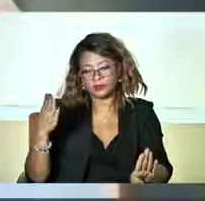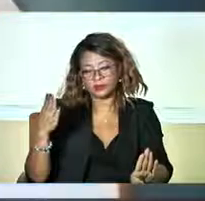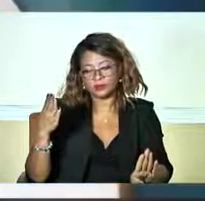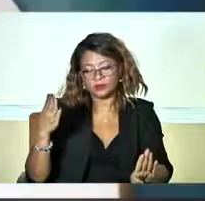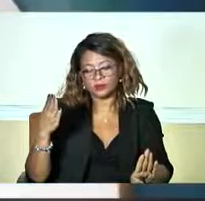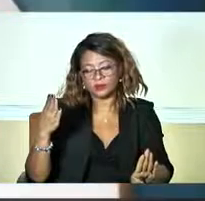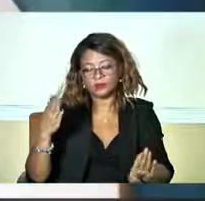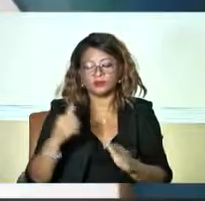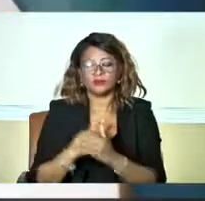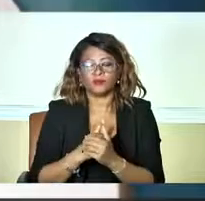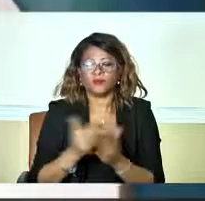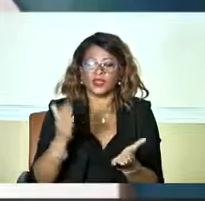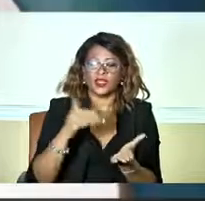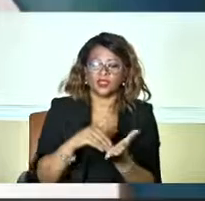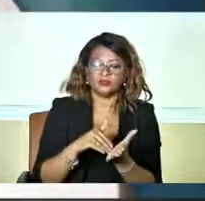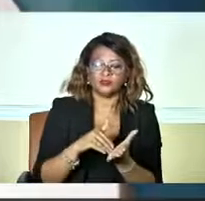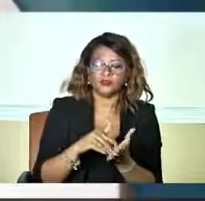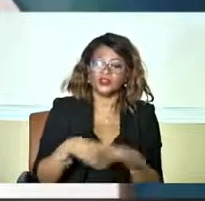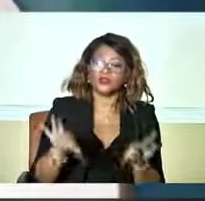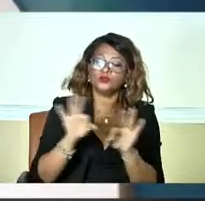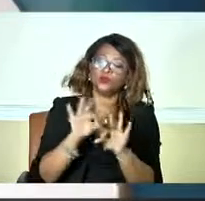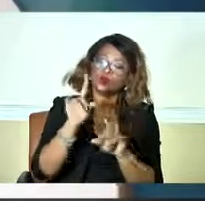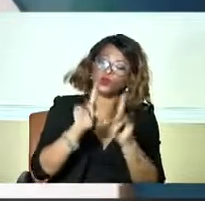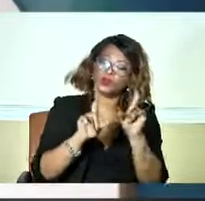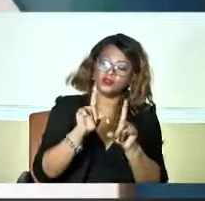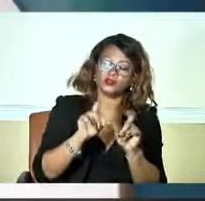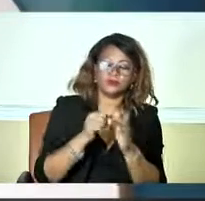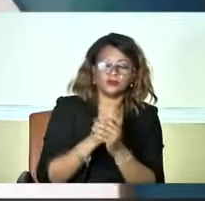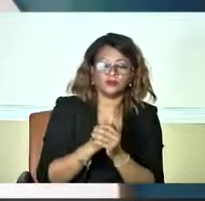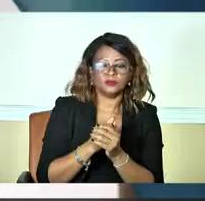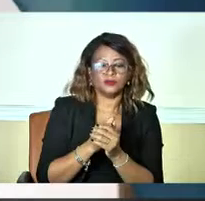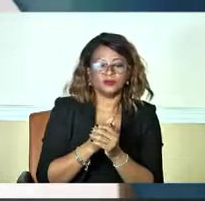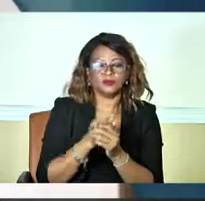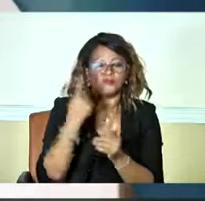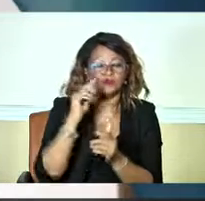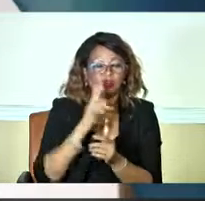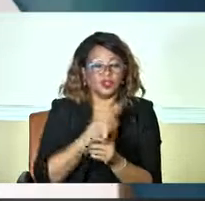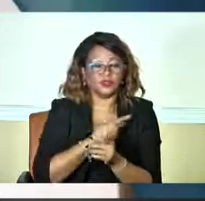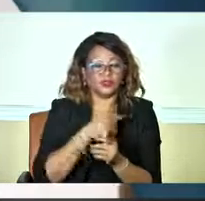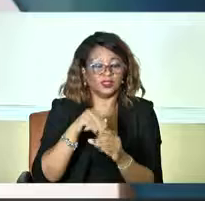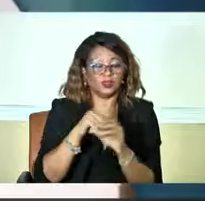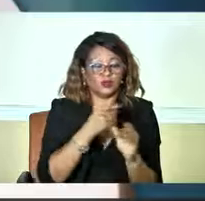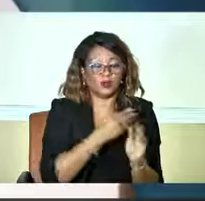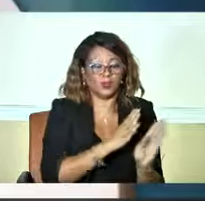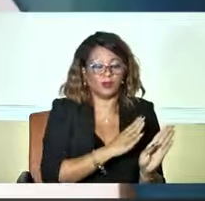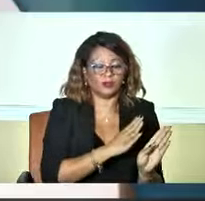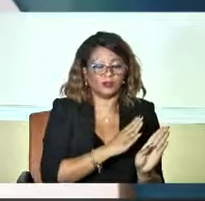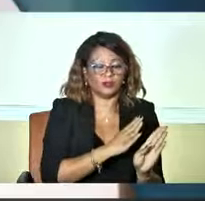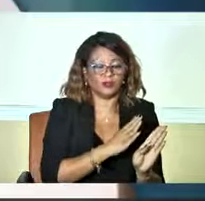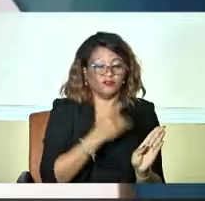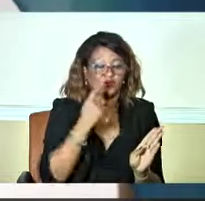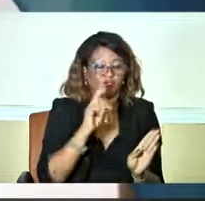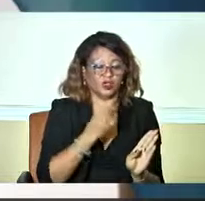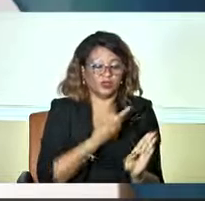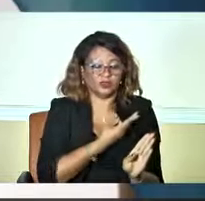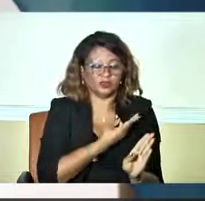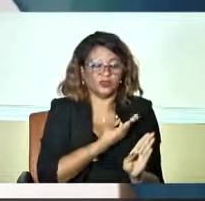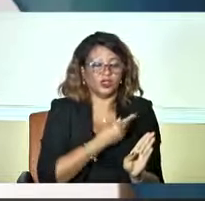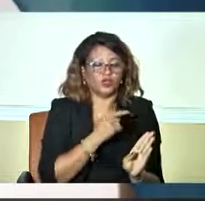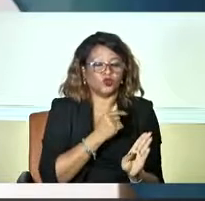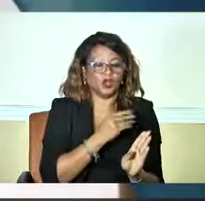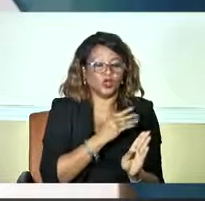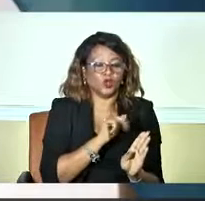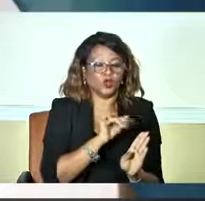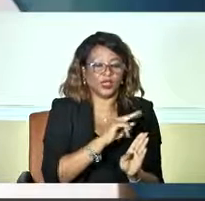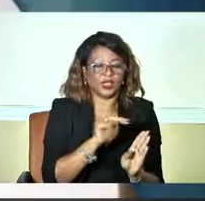Jones, again, important question for definitely for us in Grand Bahama, and for us, obviously. The Grand